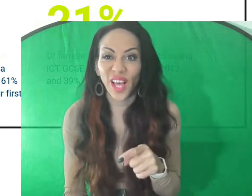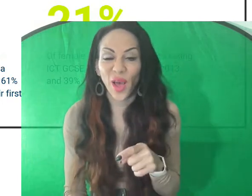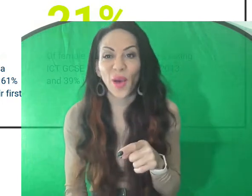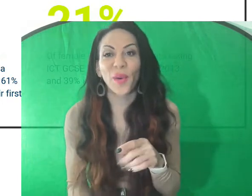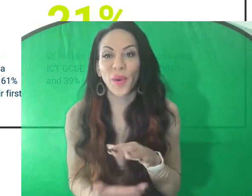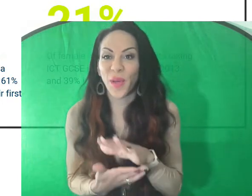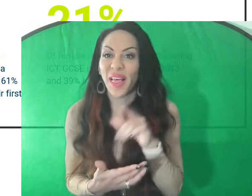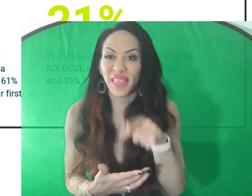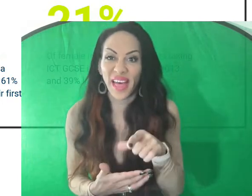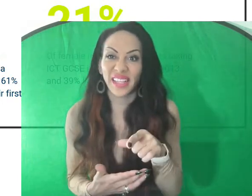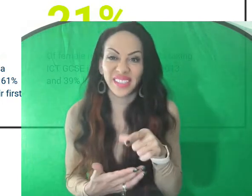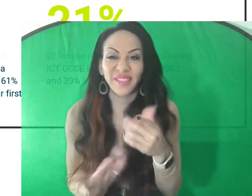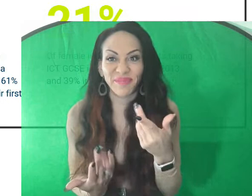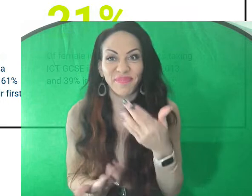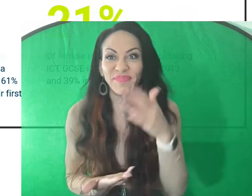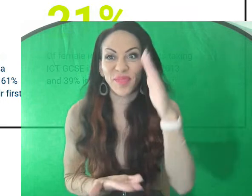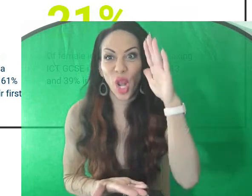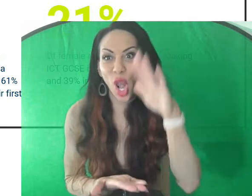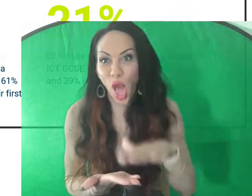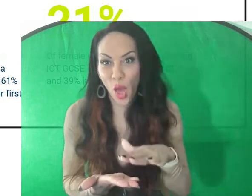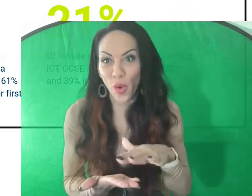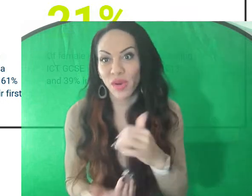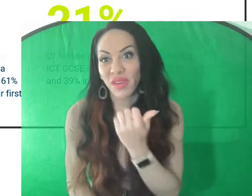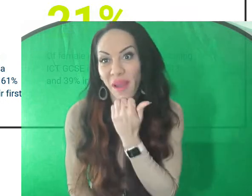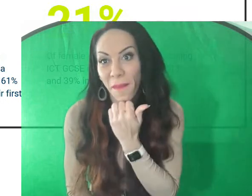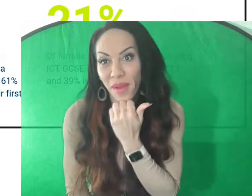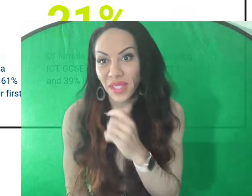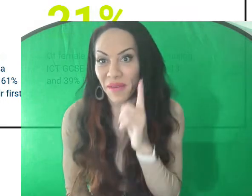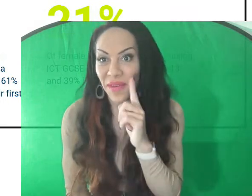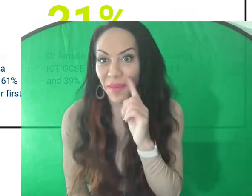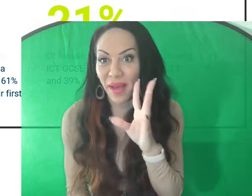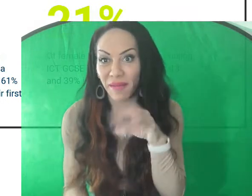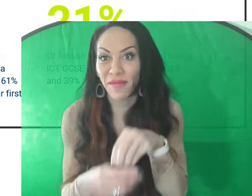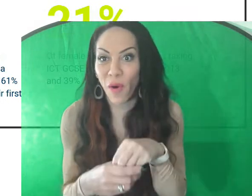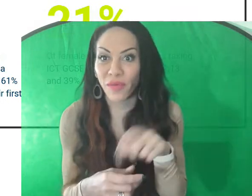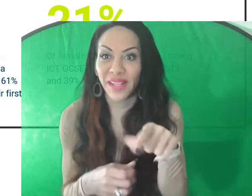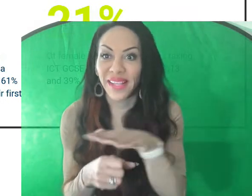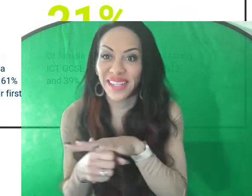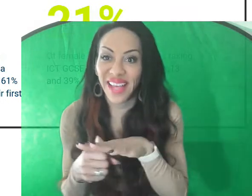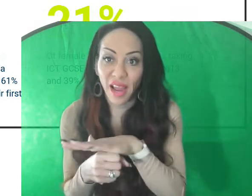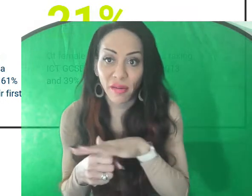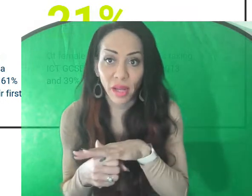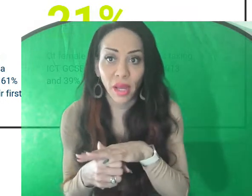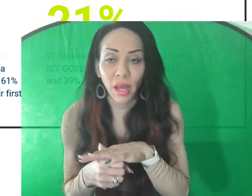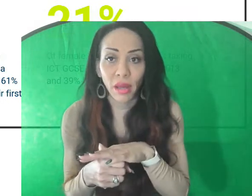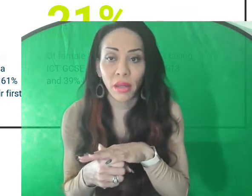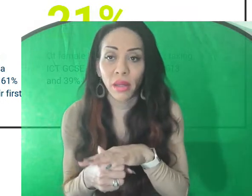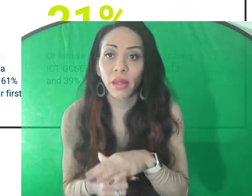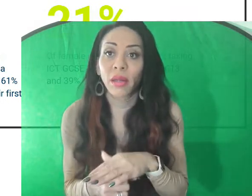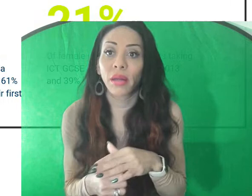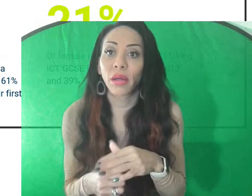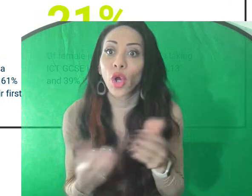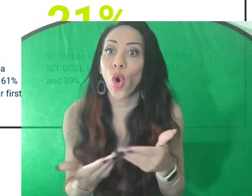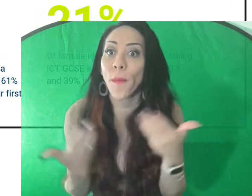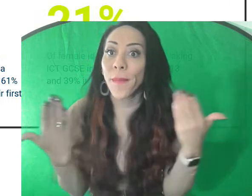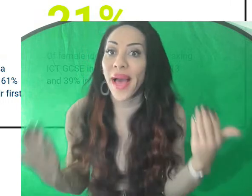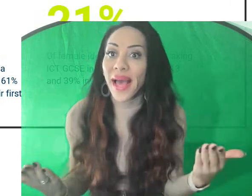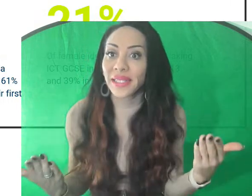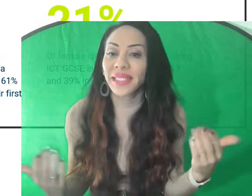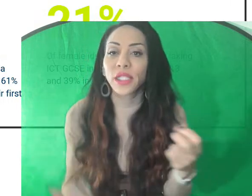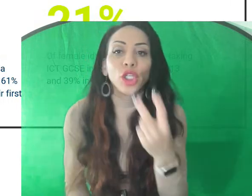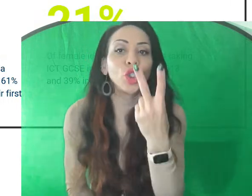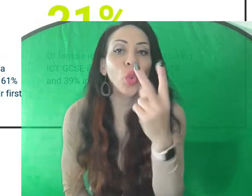uptake being quite low. And this is actually much lower than 42% actually in